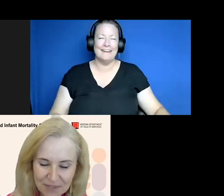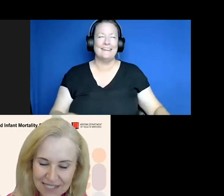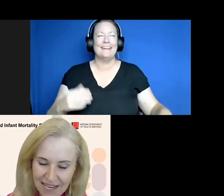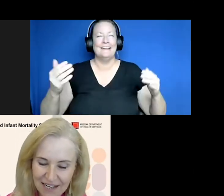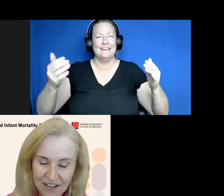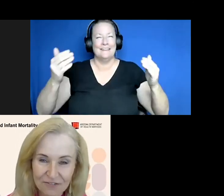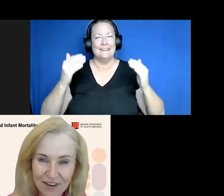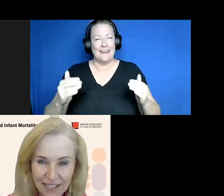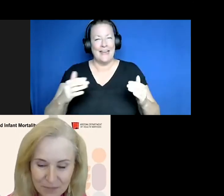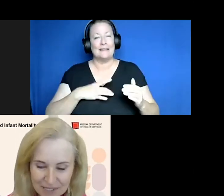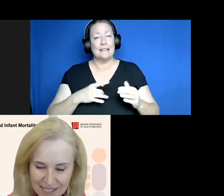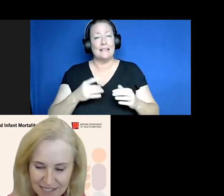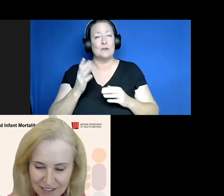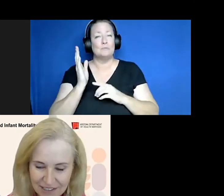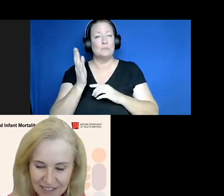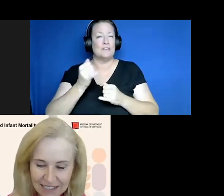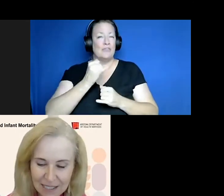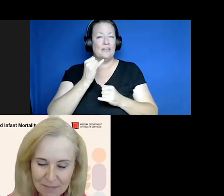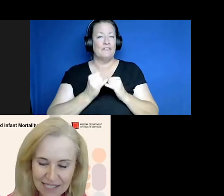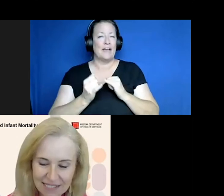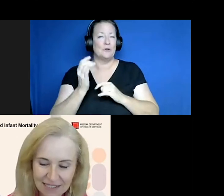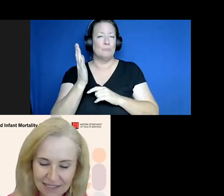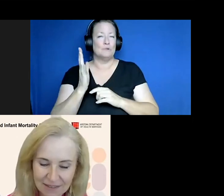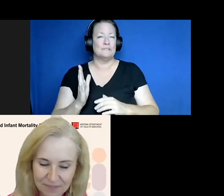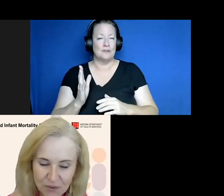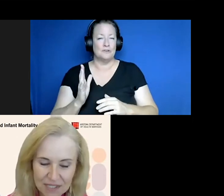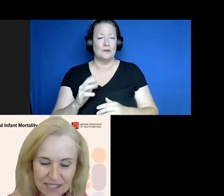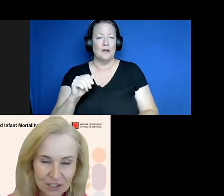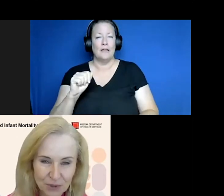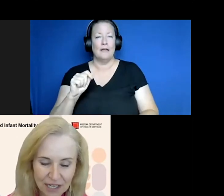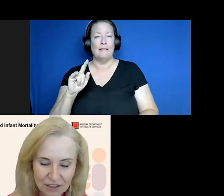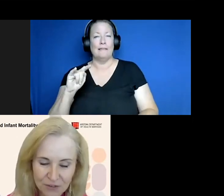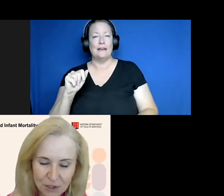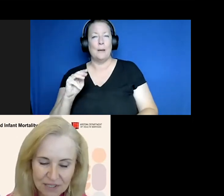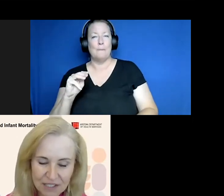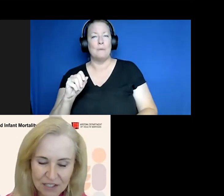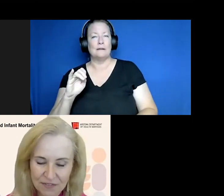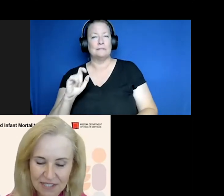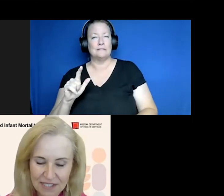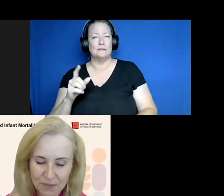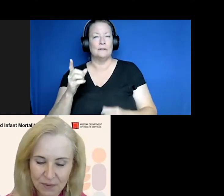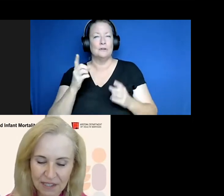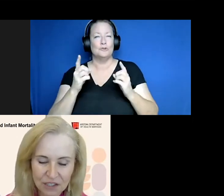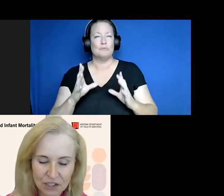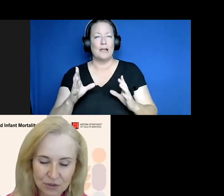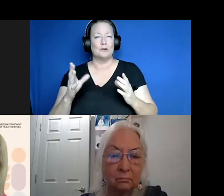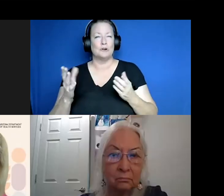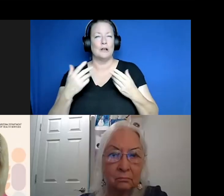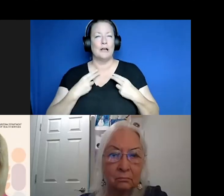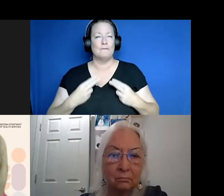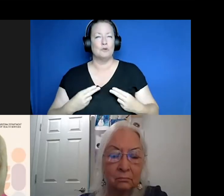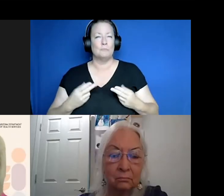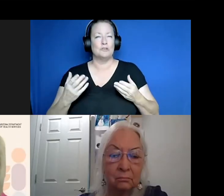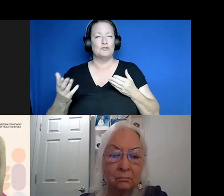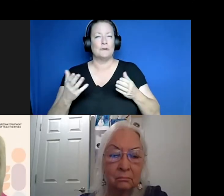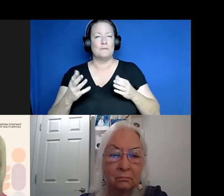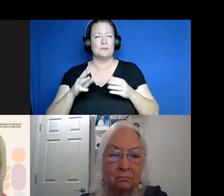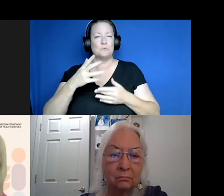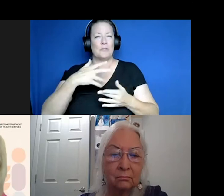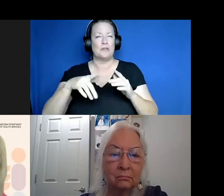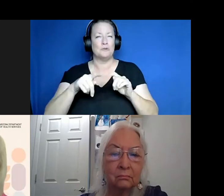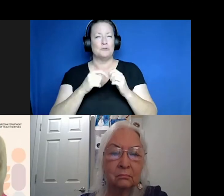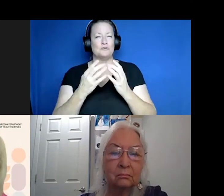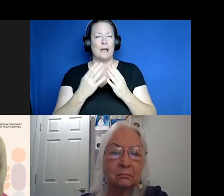like to present our final presenter, Alida Montiel, who is the Director of Human Services with the Intertribal Council of